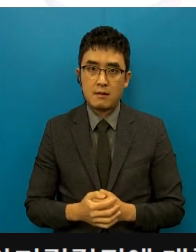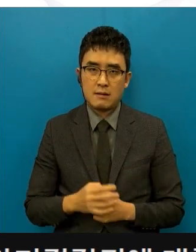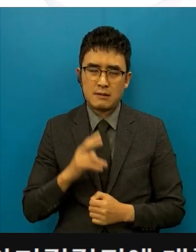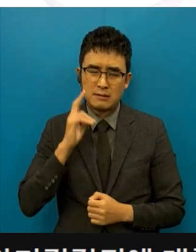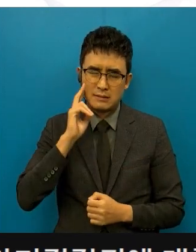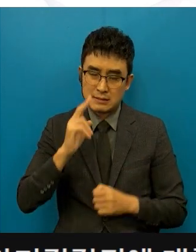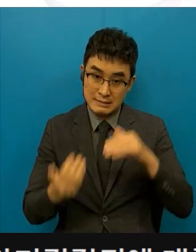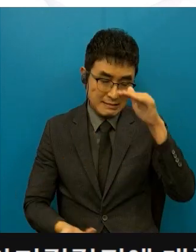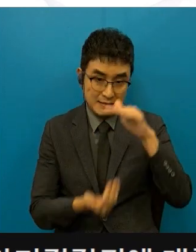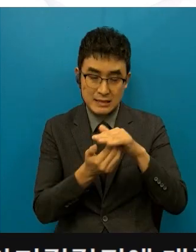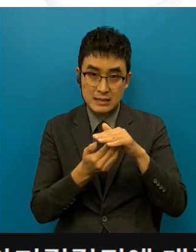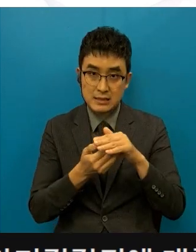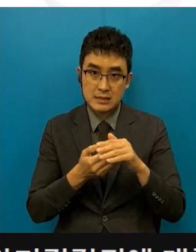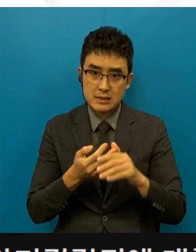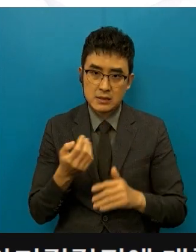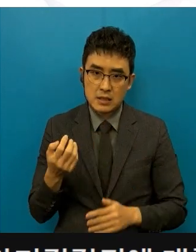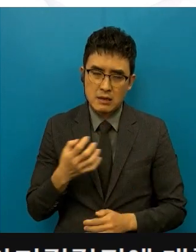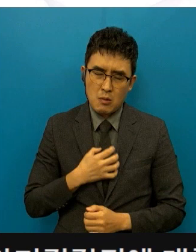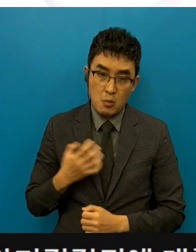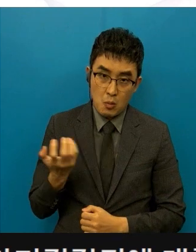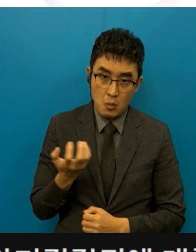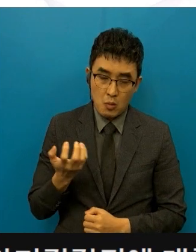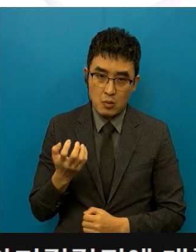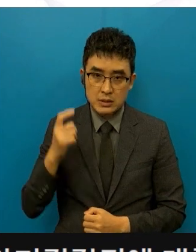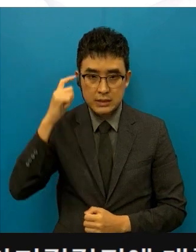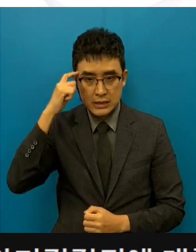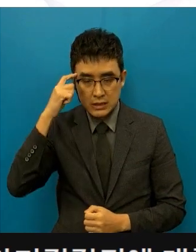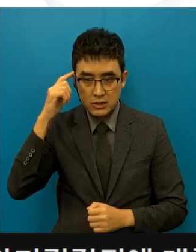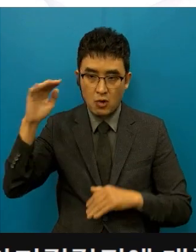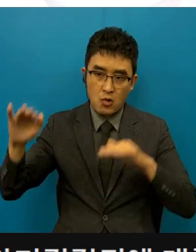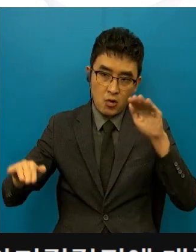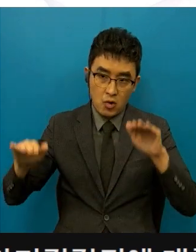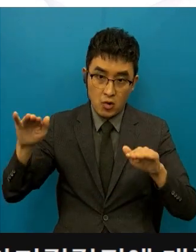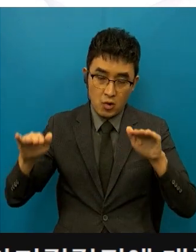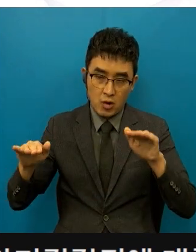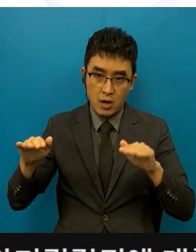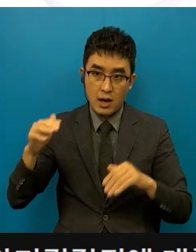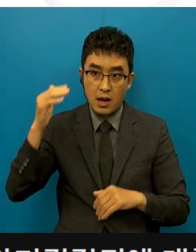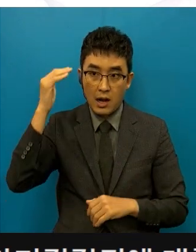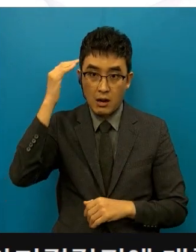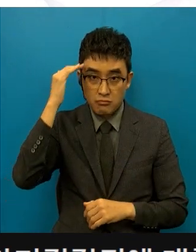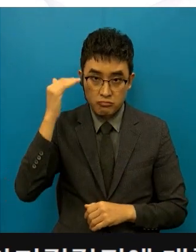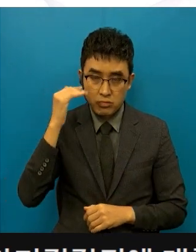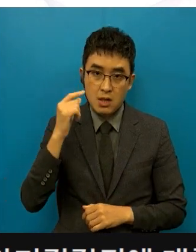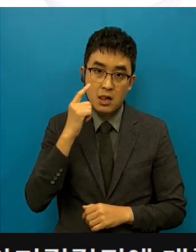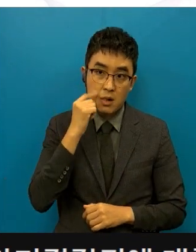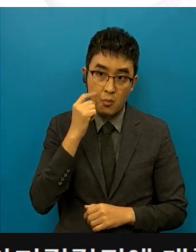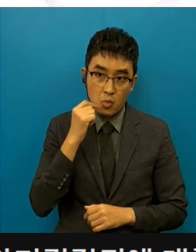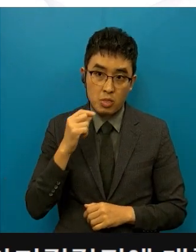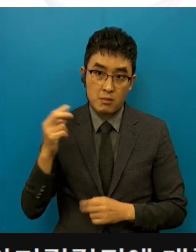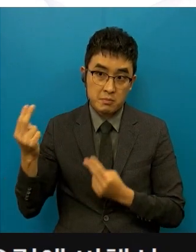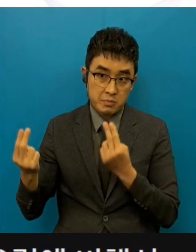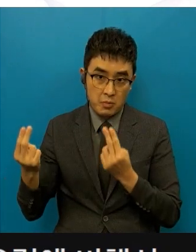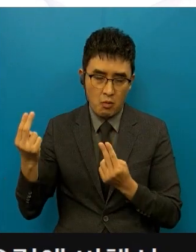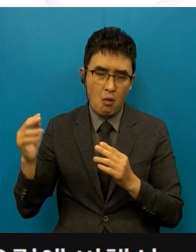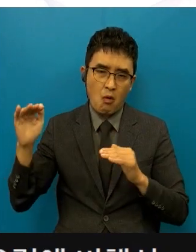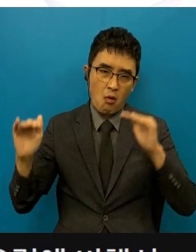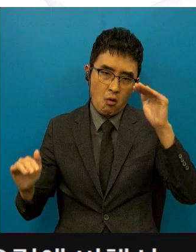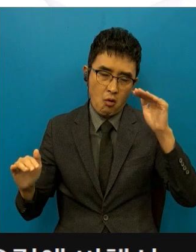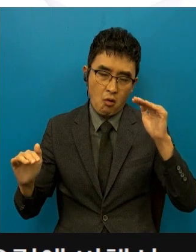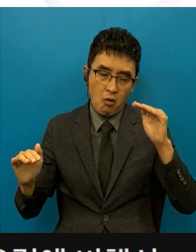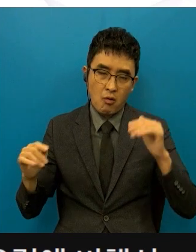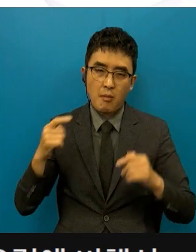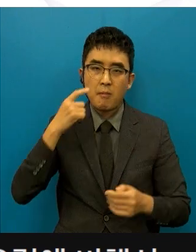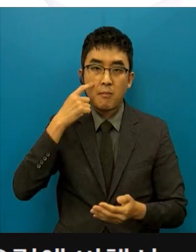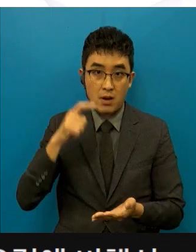the many European countries. I think nevertheless, a social consensus on